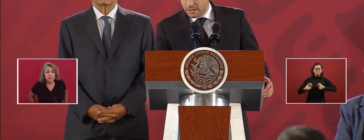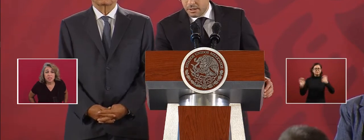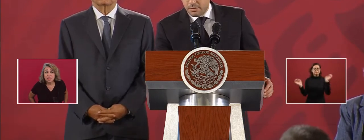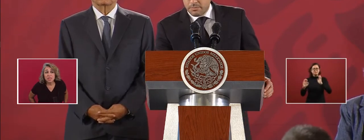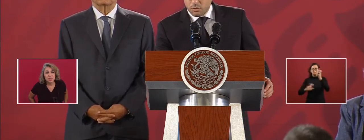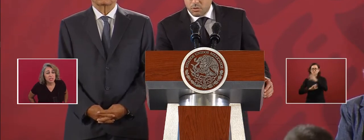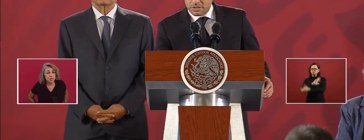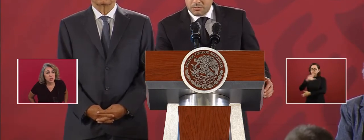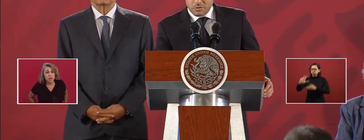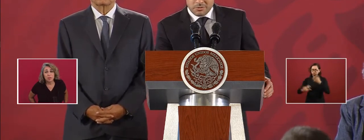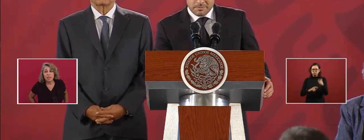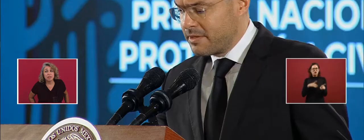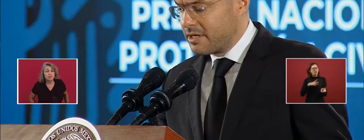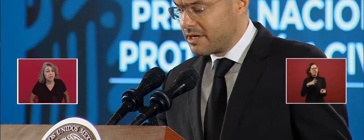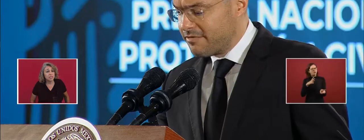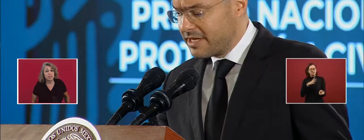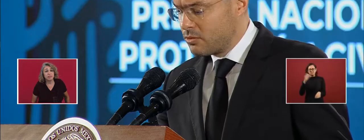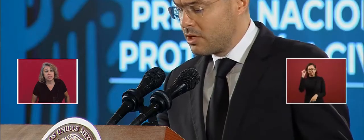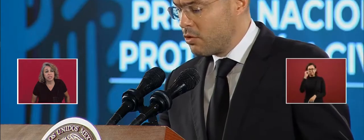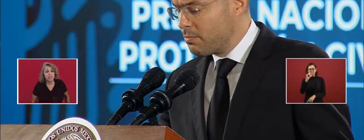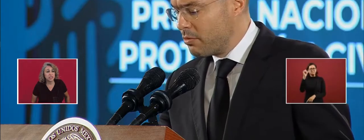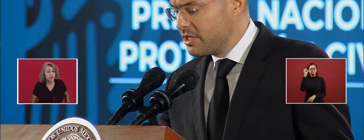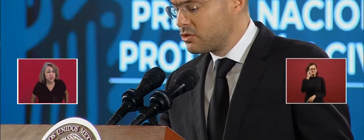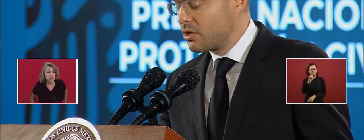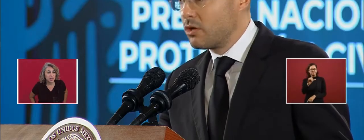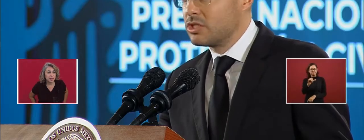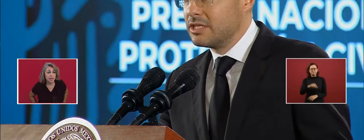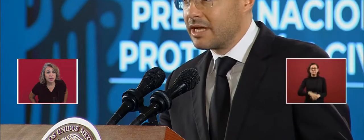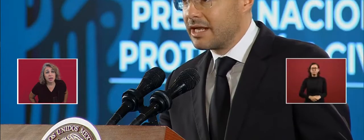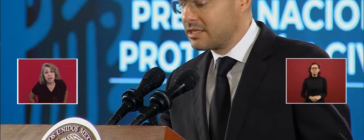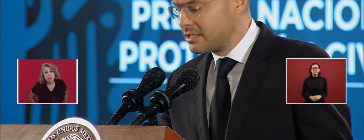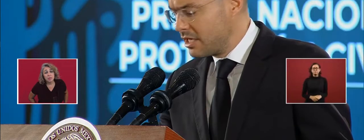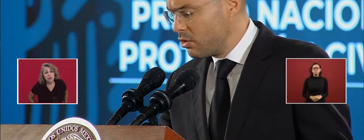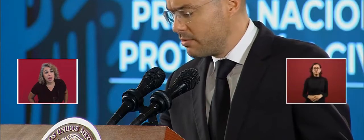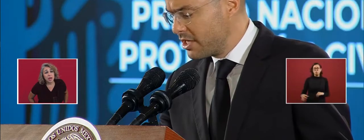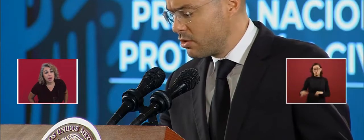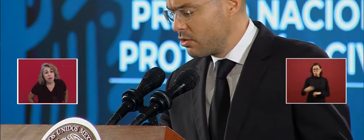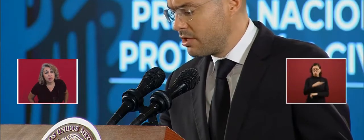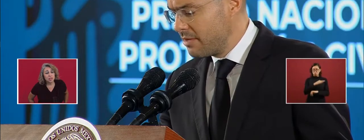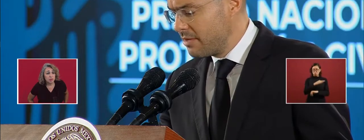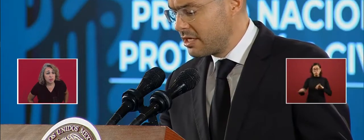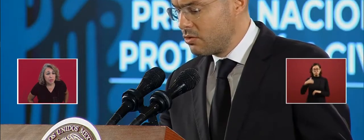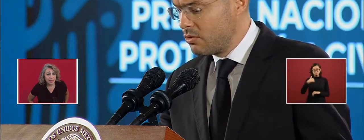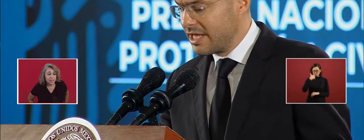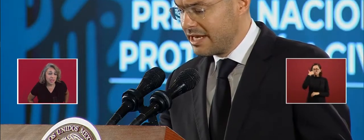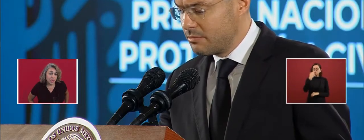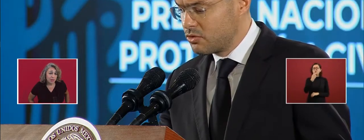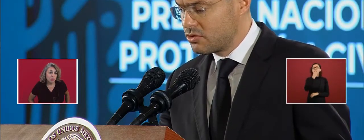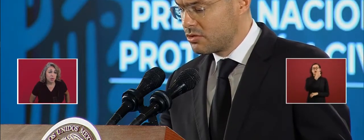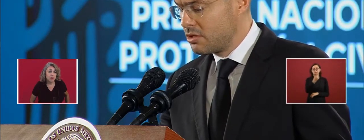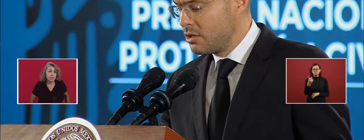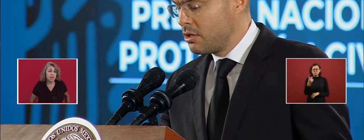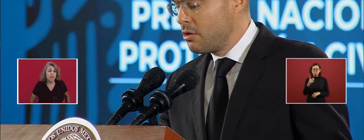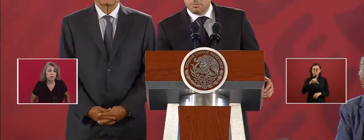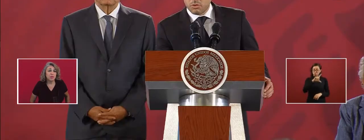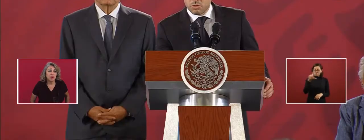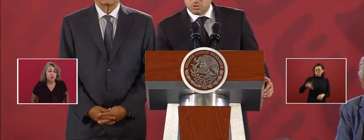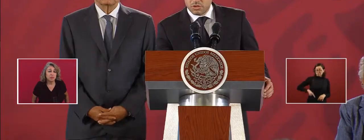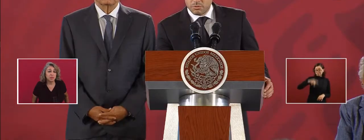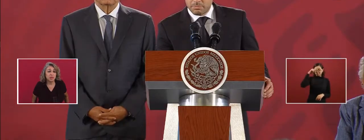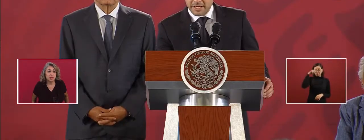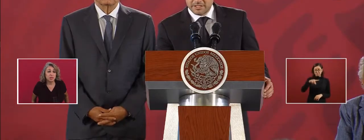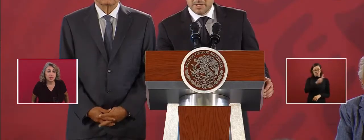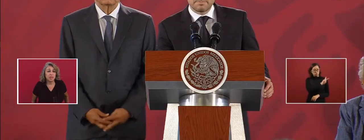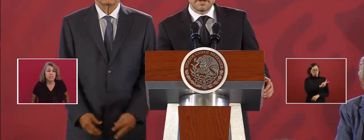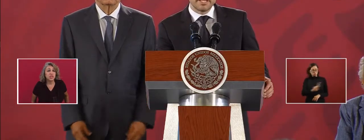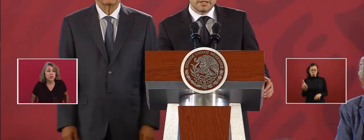auxiliary assistance to anybody that finds themselves in a situation like that. But I also, lastly, want to make a referendum